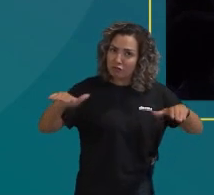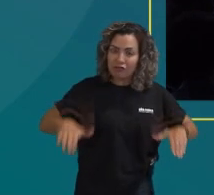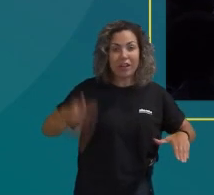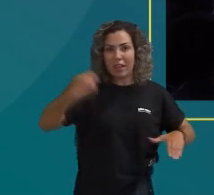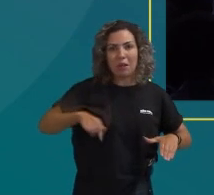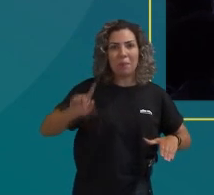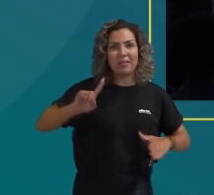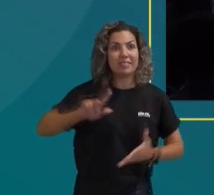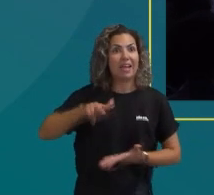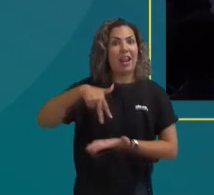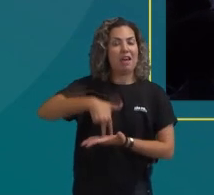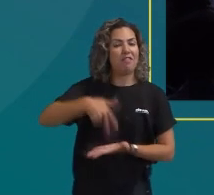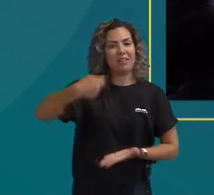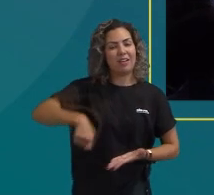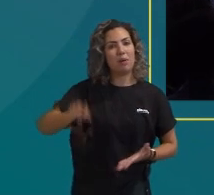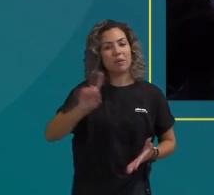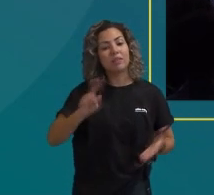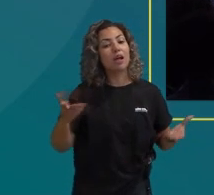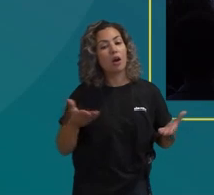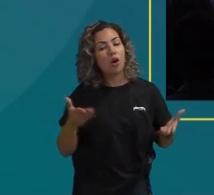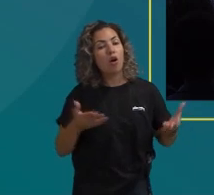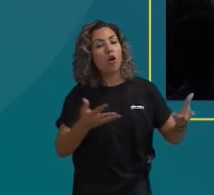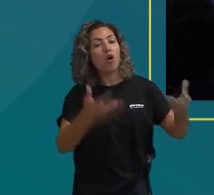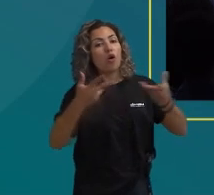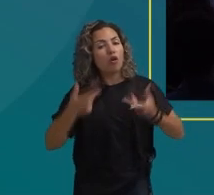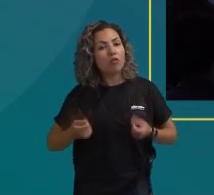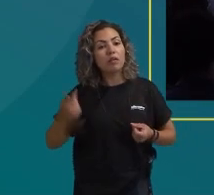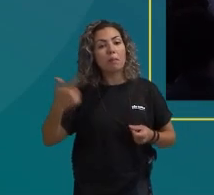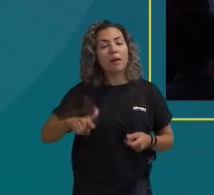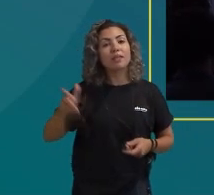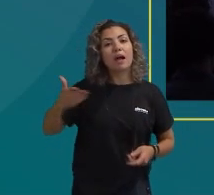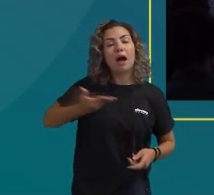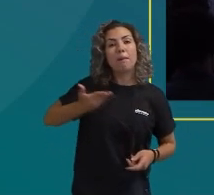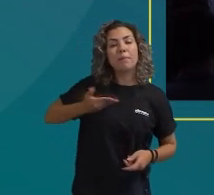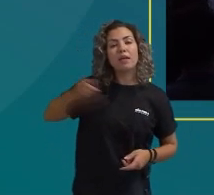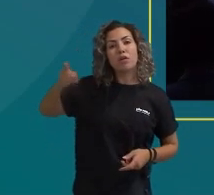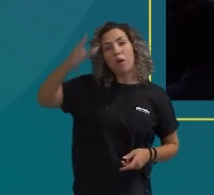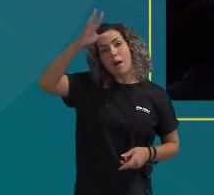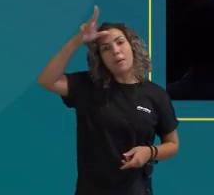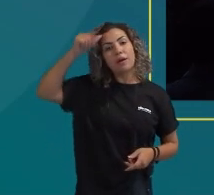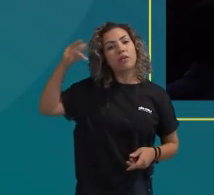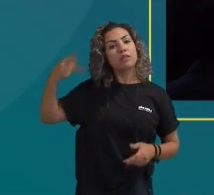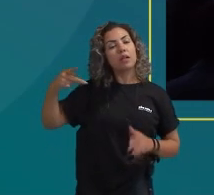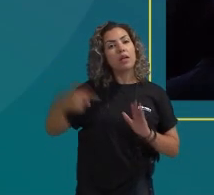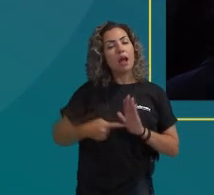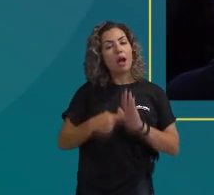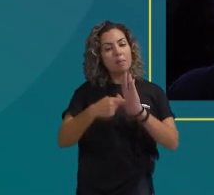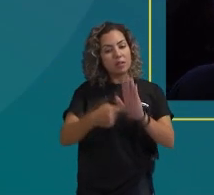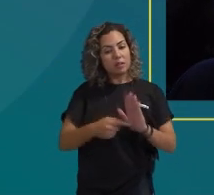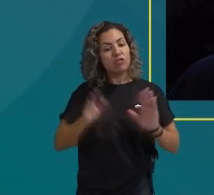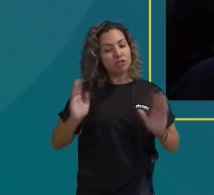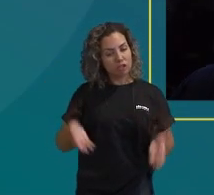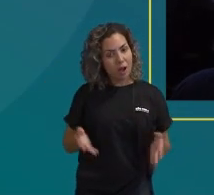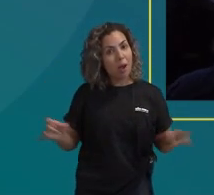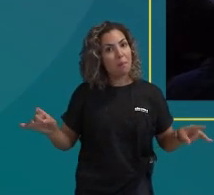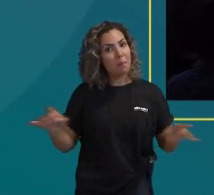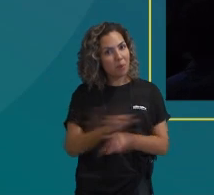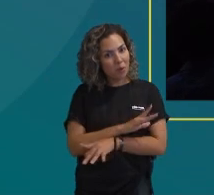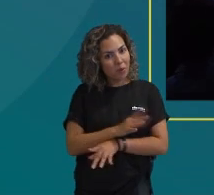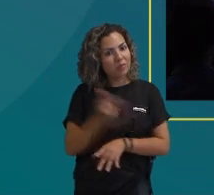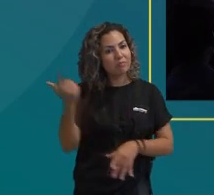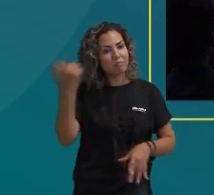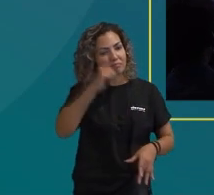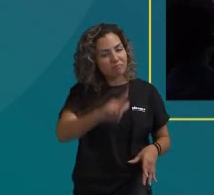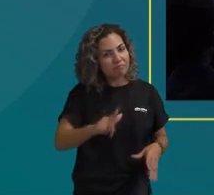to invite our colleague from Manaus up to give his presentation. I believe it's ready now. And then we will take a group